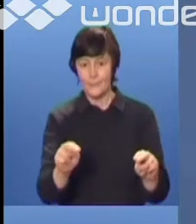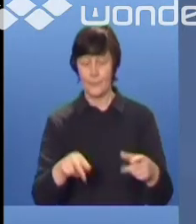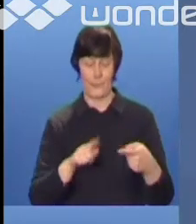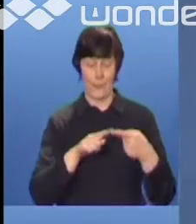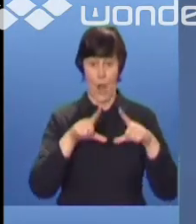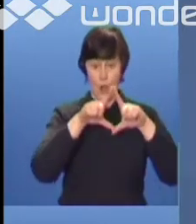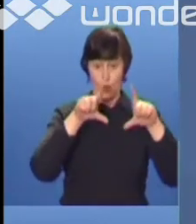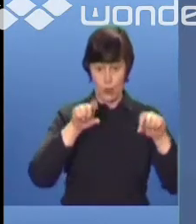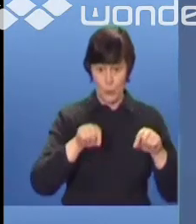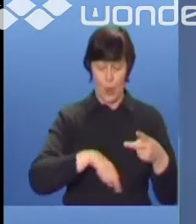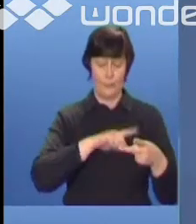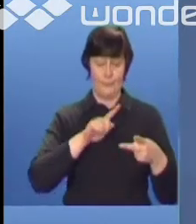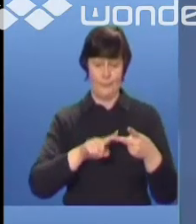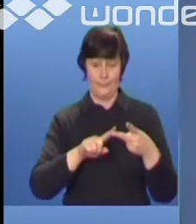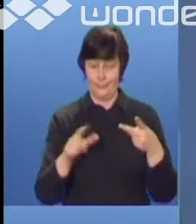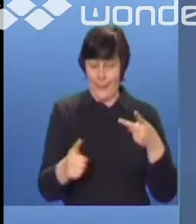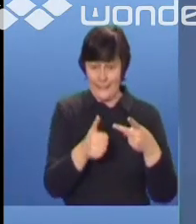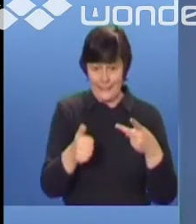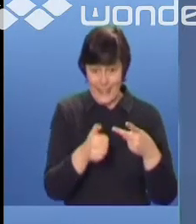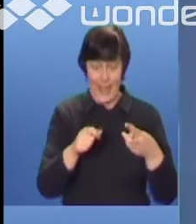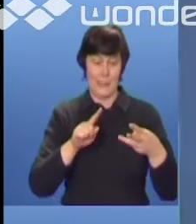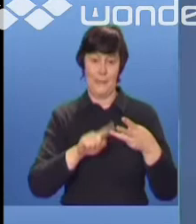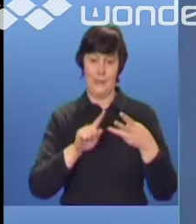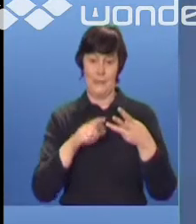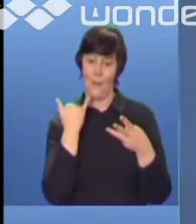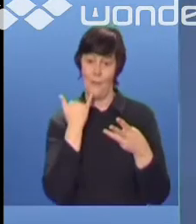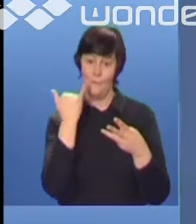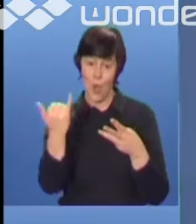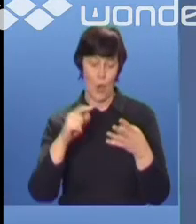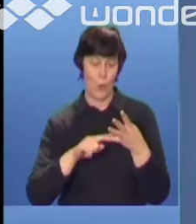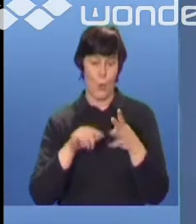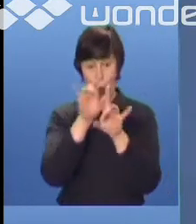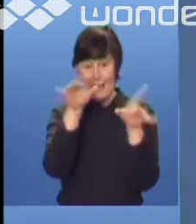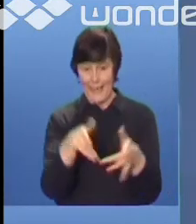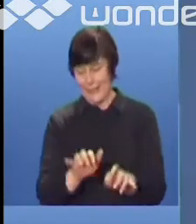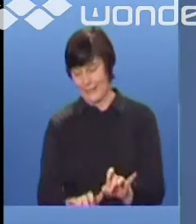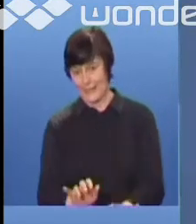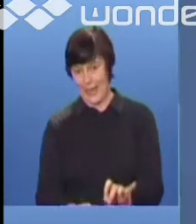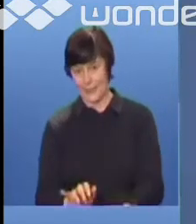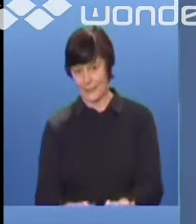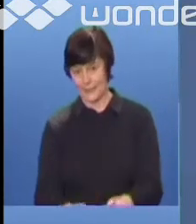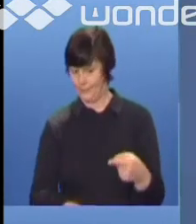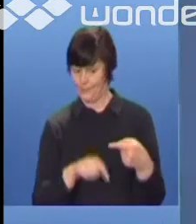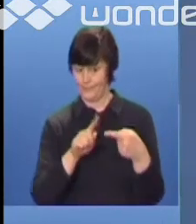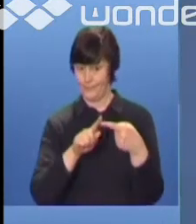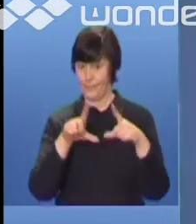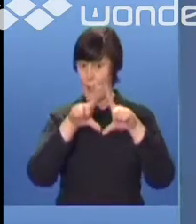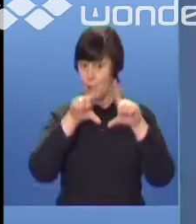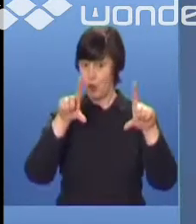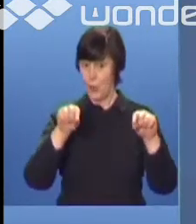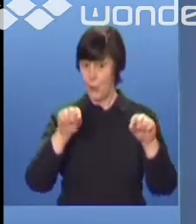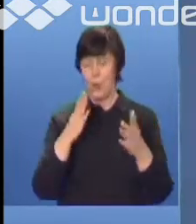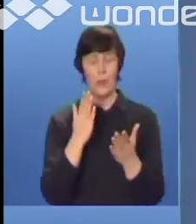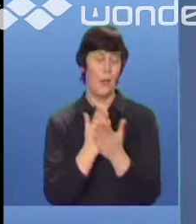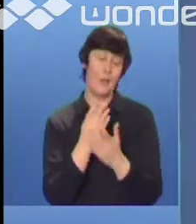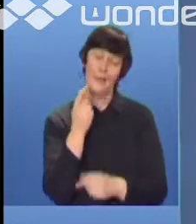Locata. You can fill out a coupon, you can text your bids, you can use the phone or bid using the internet. Now, the coupon method